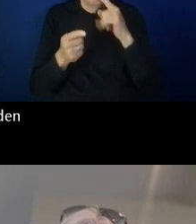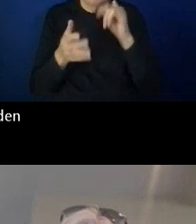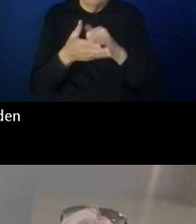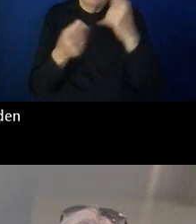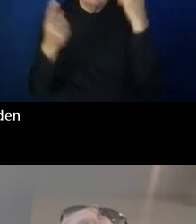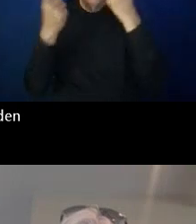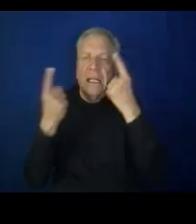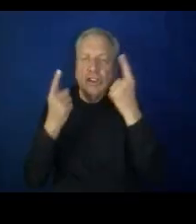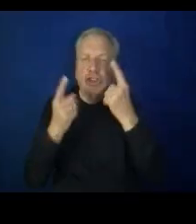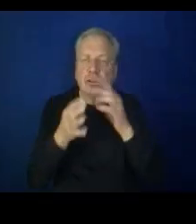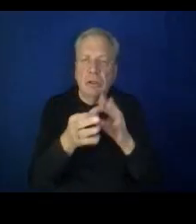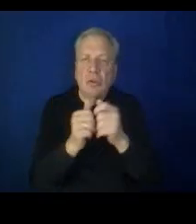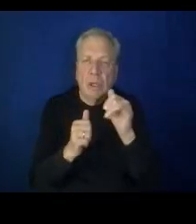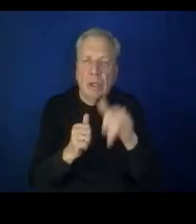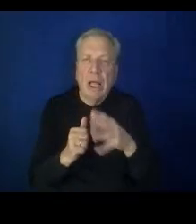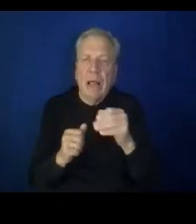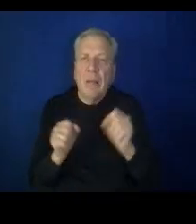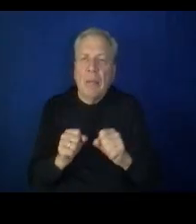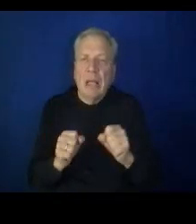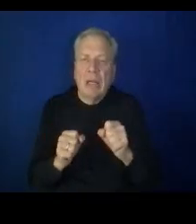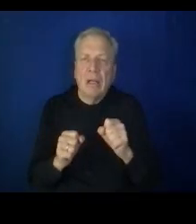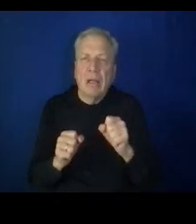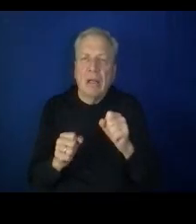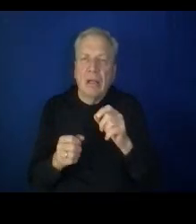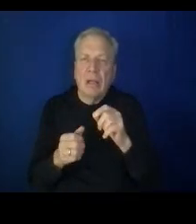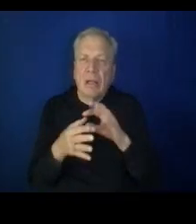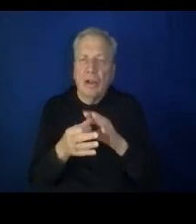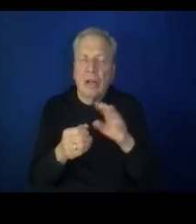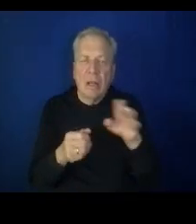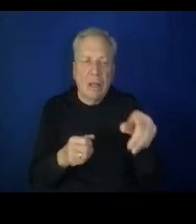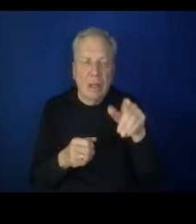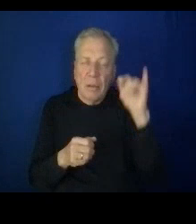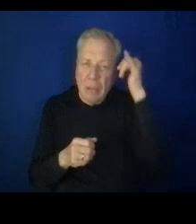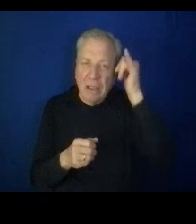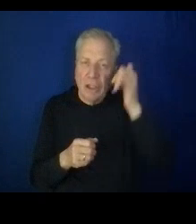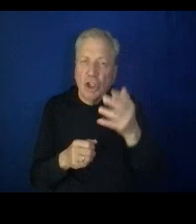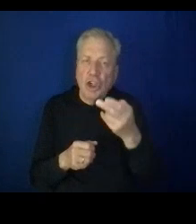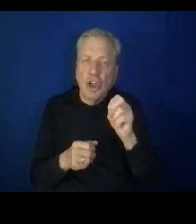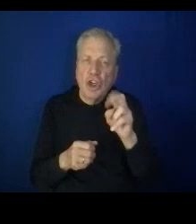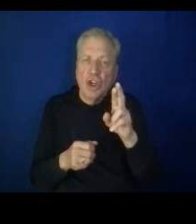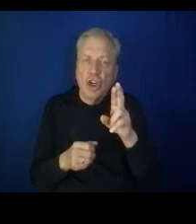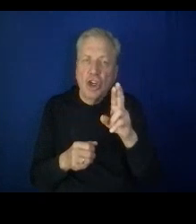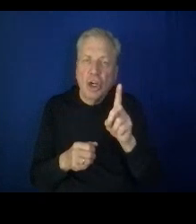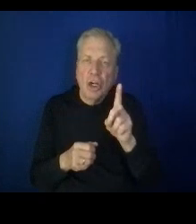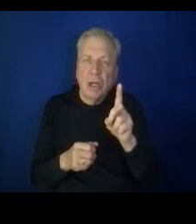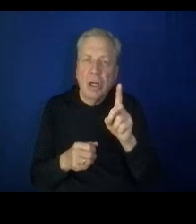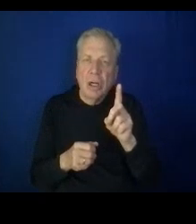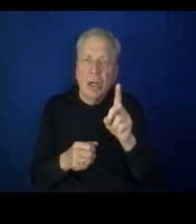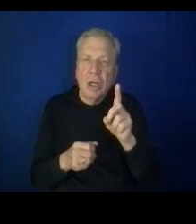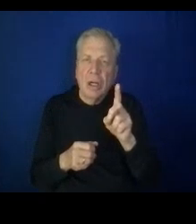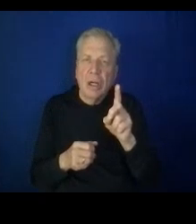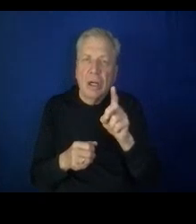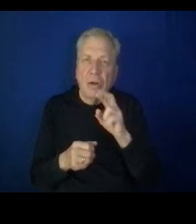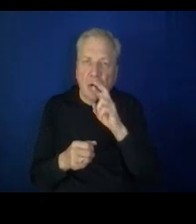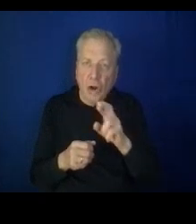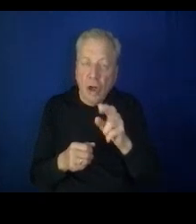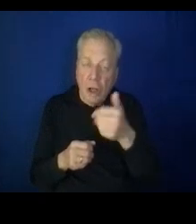considerations or possibilities of bison herd remaining at about 4,500? Are the